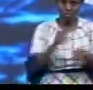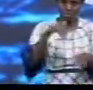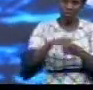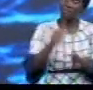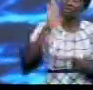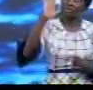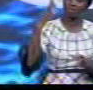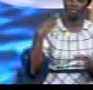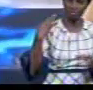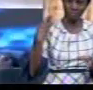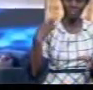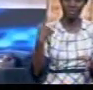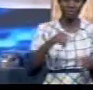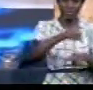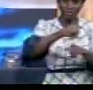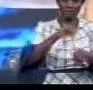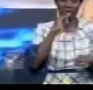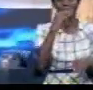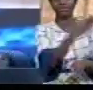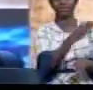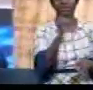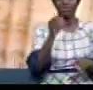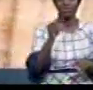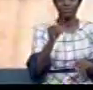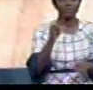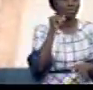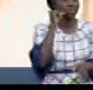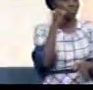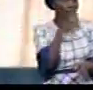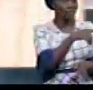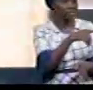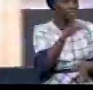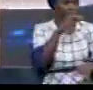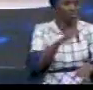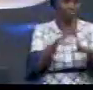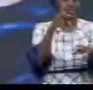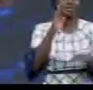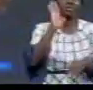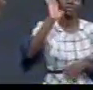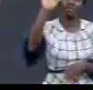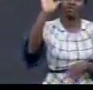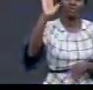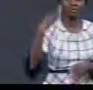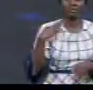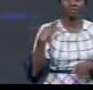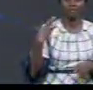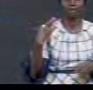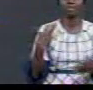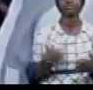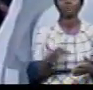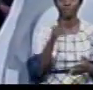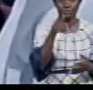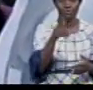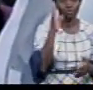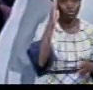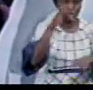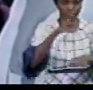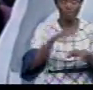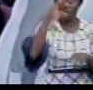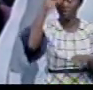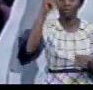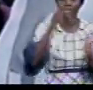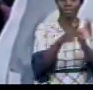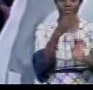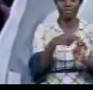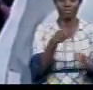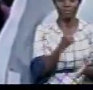is there. And so she touched his garment. You will touch him.